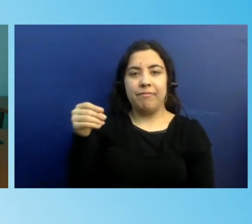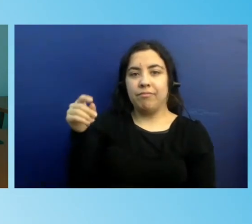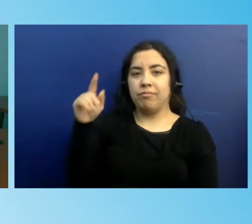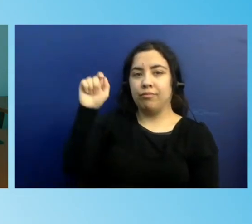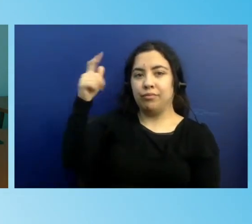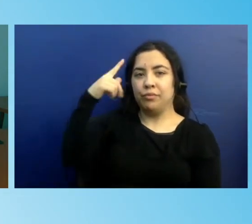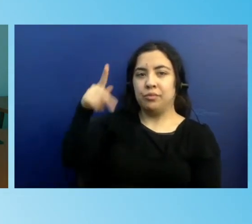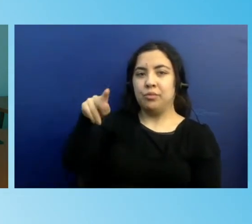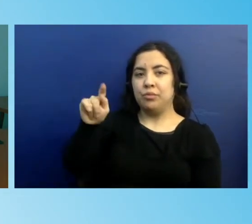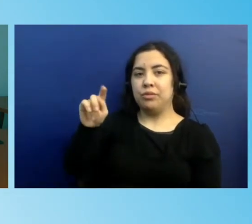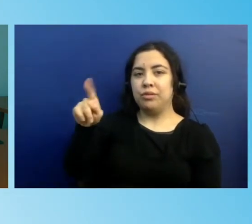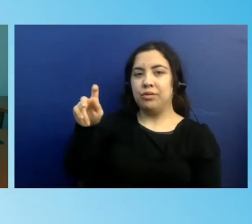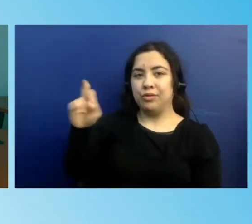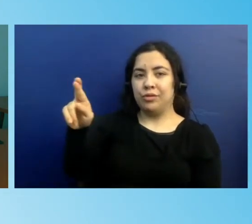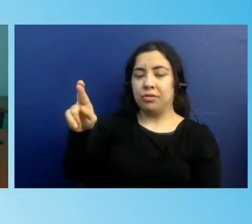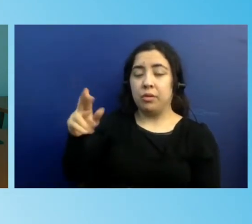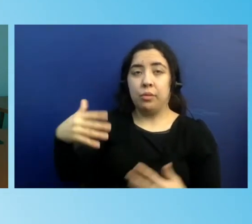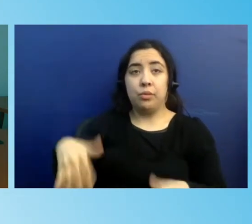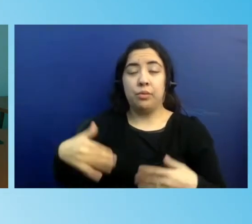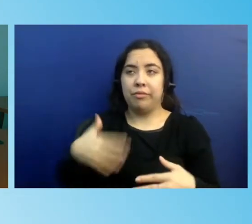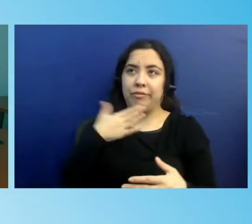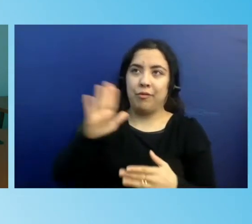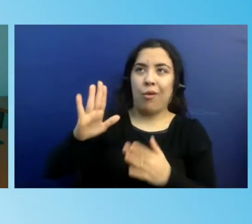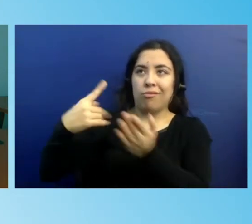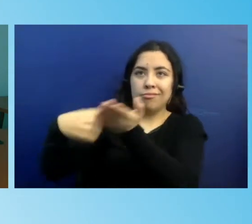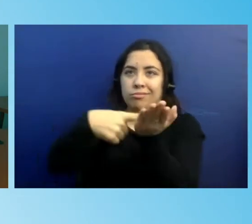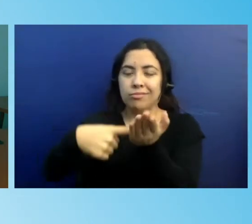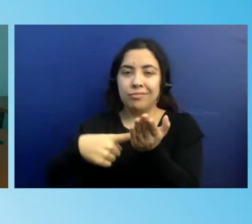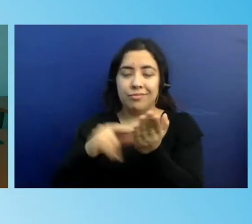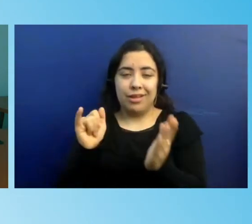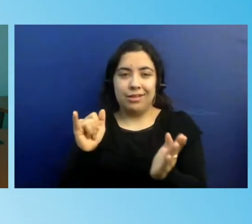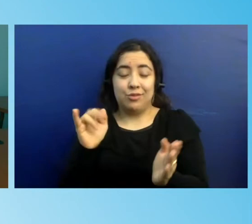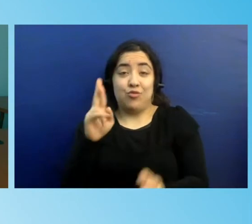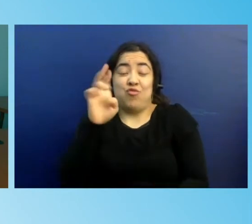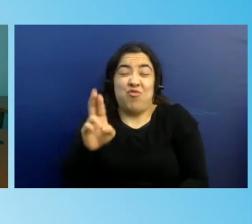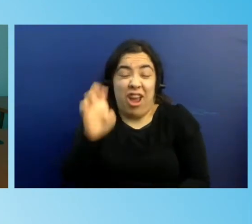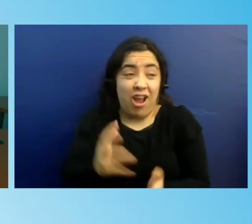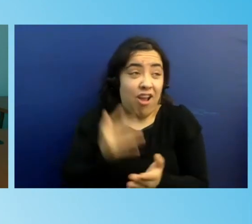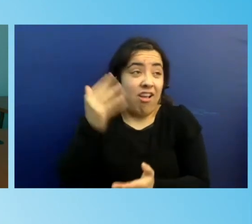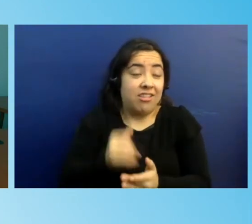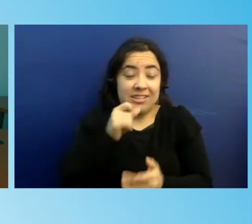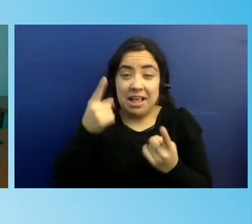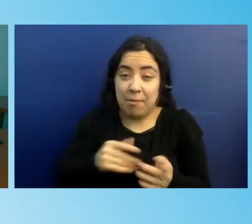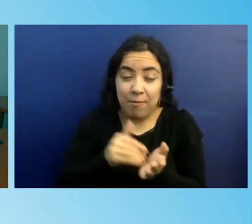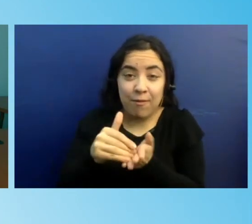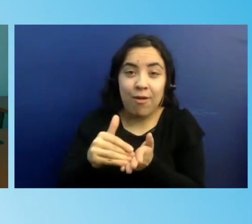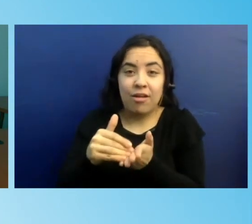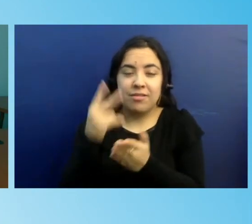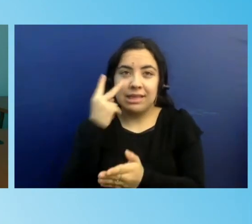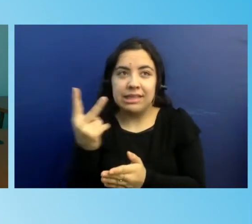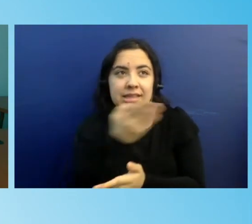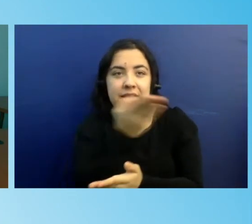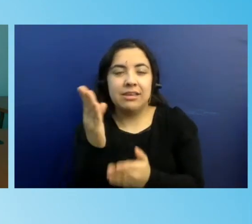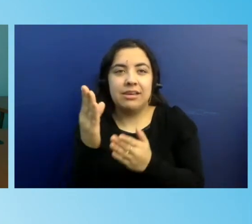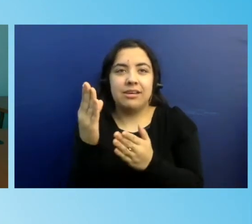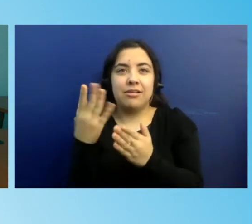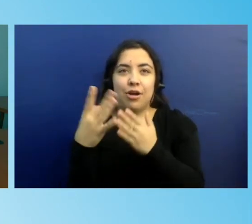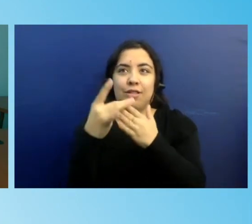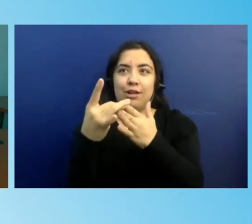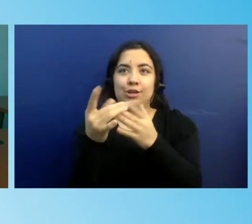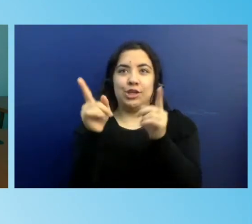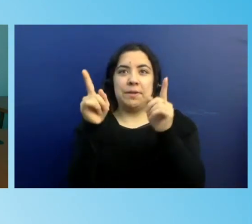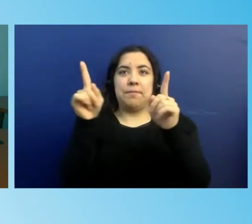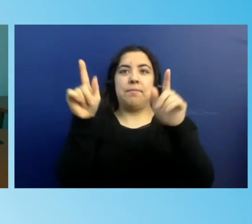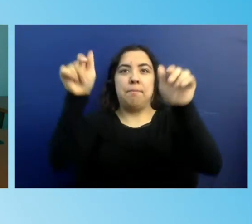rare that we kind of get a peek into a candid conversation with our leadership. And this is really what our